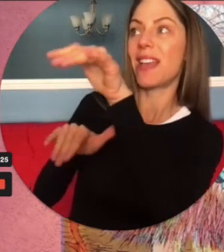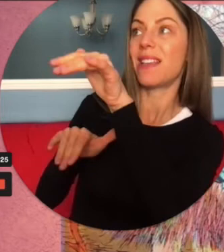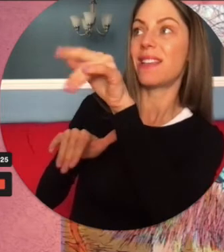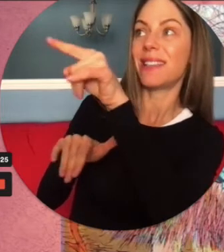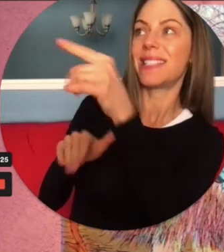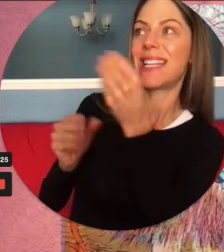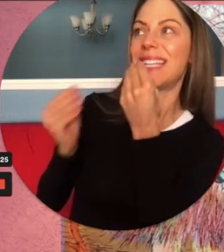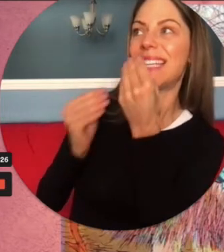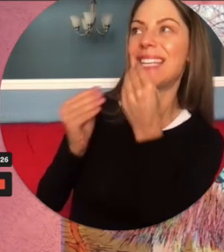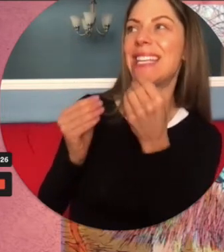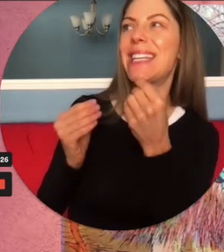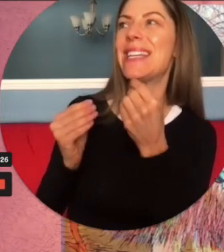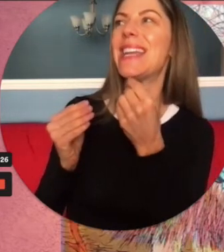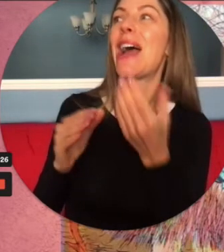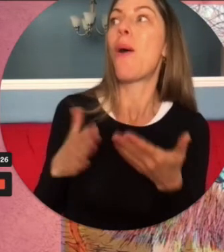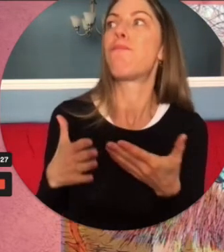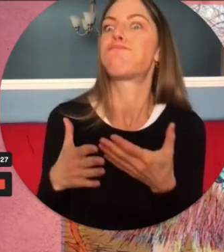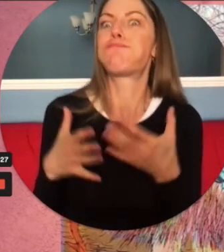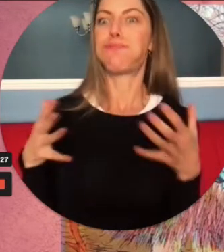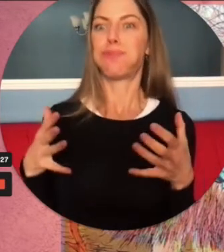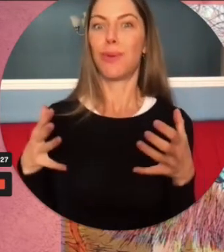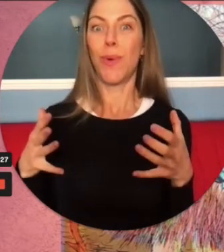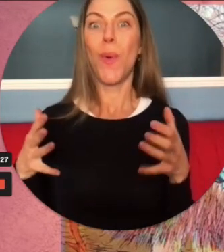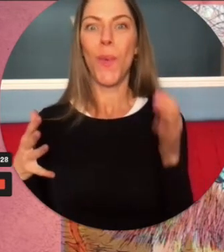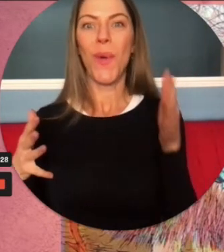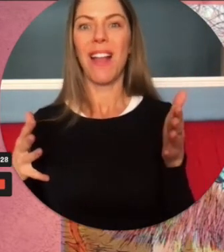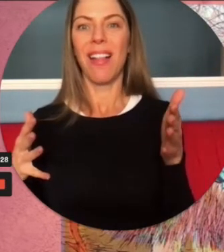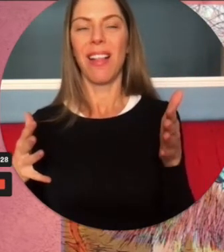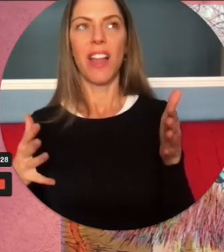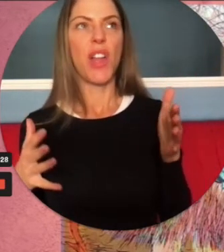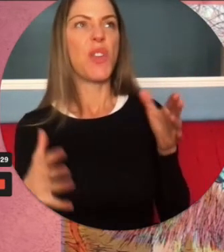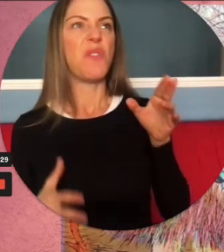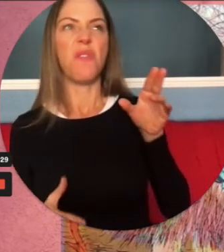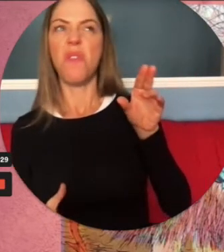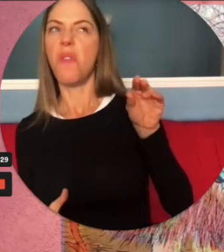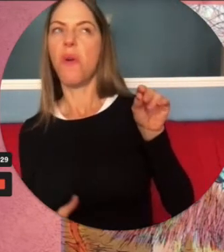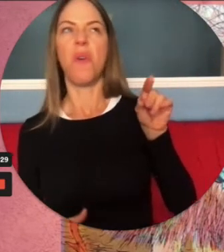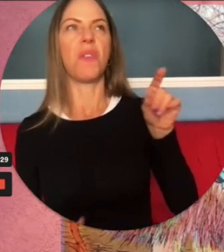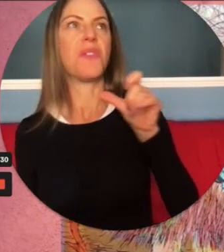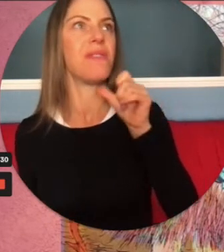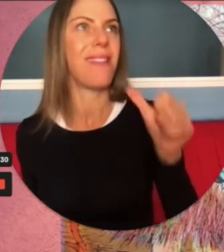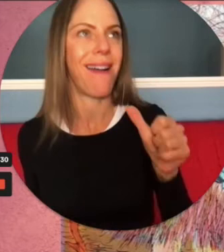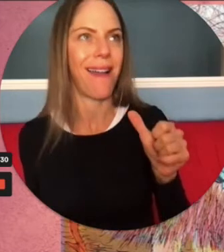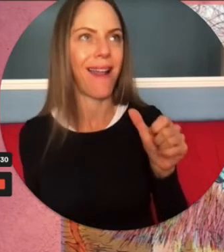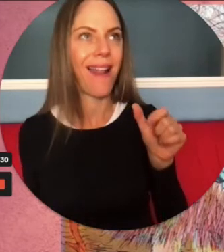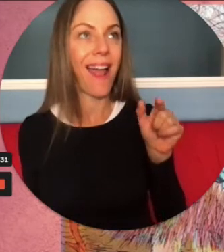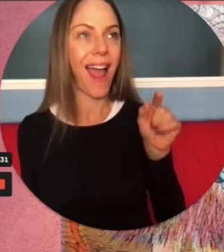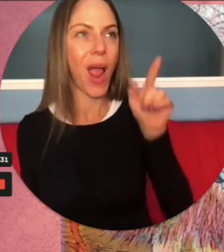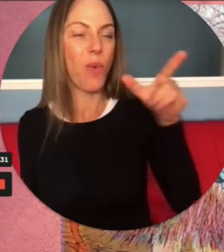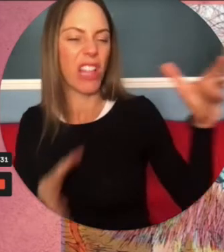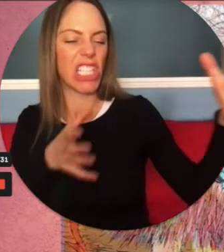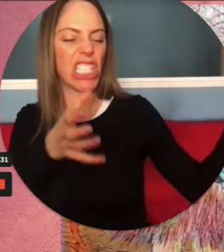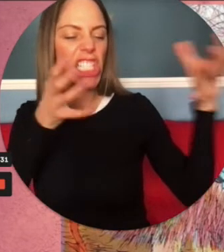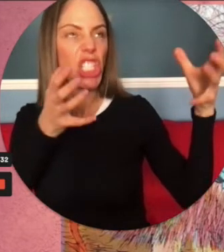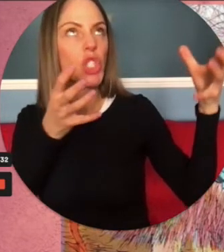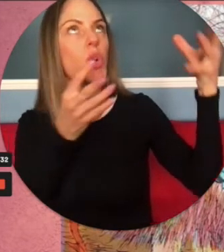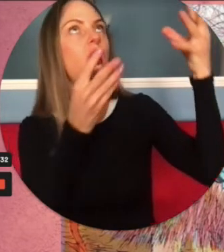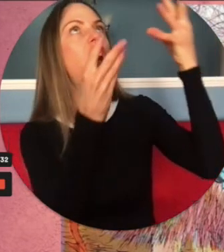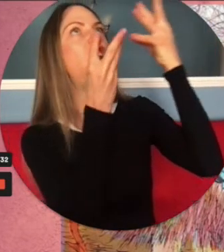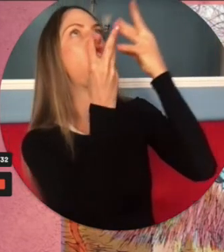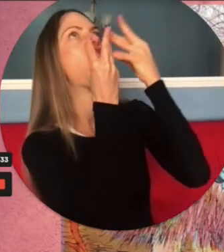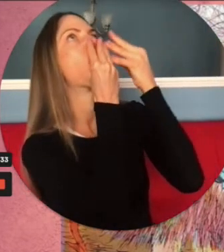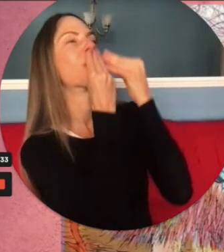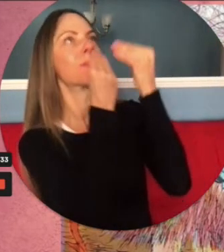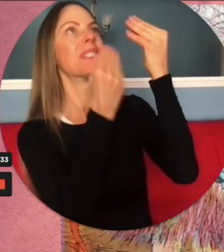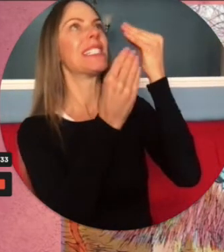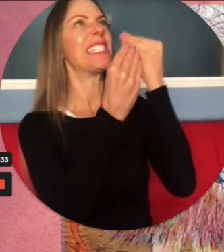troll for i'm coming to gobble you up oh please don't take me i'm too little that i am